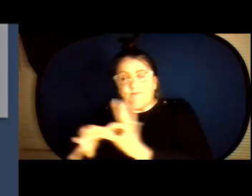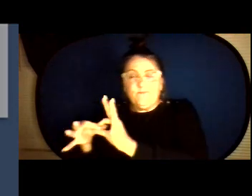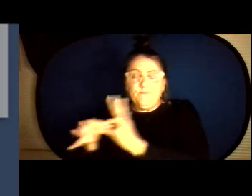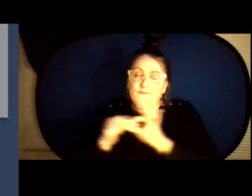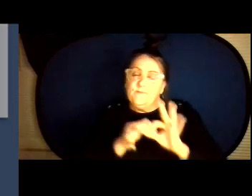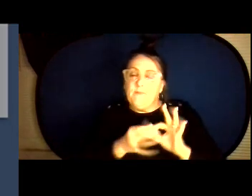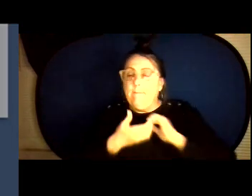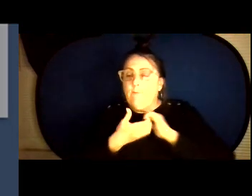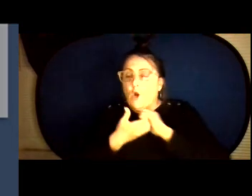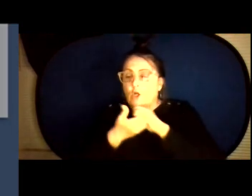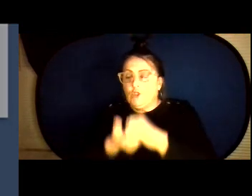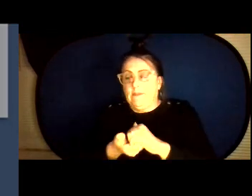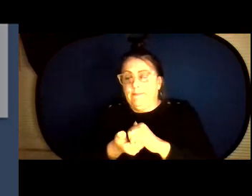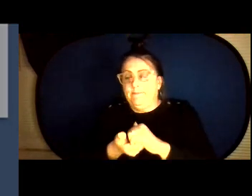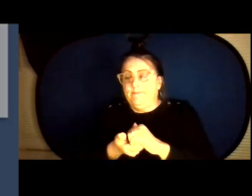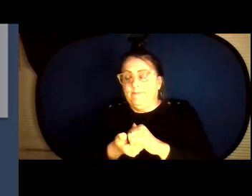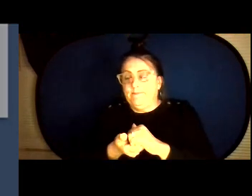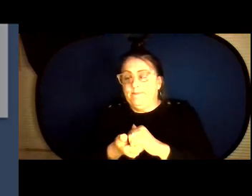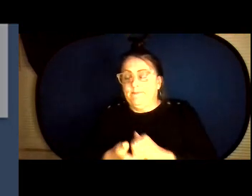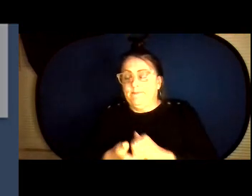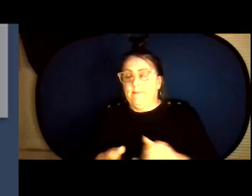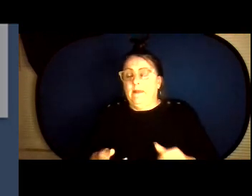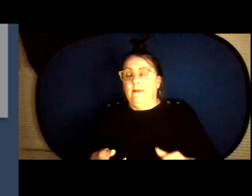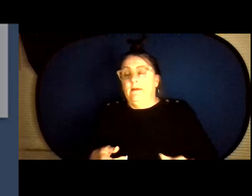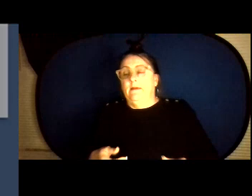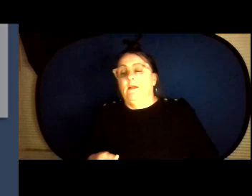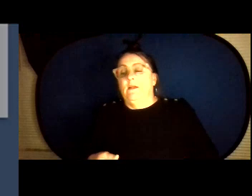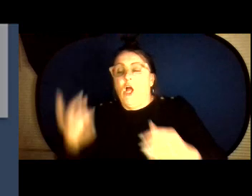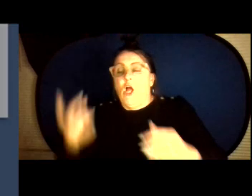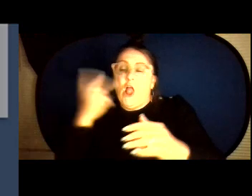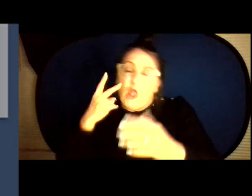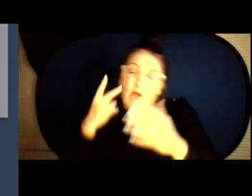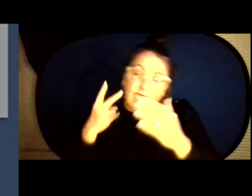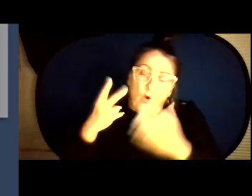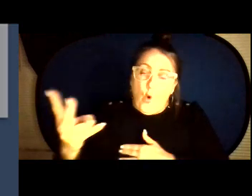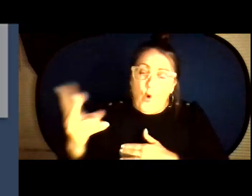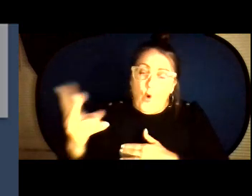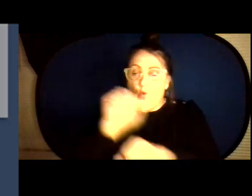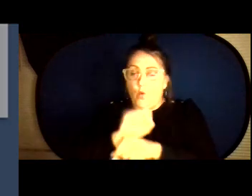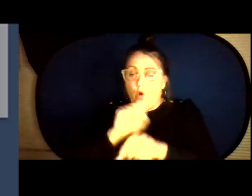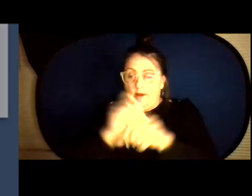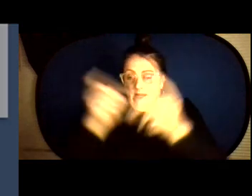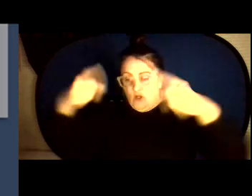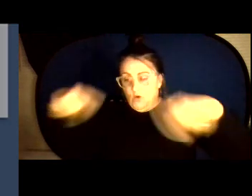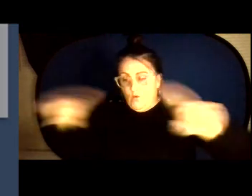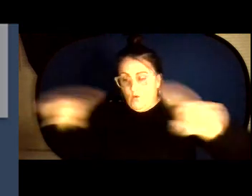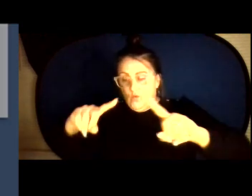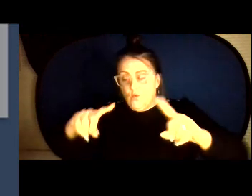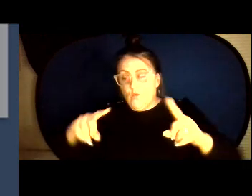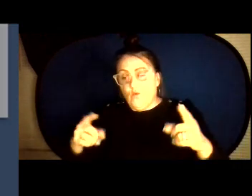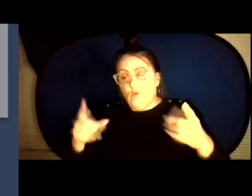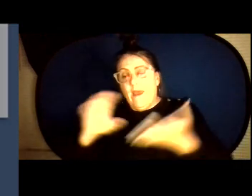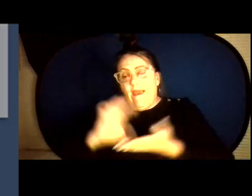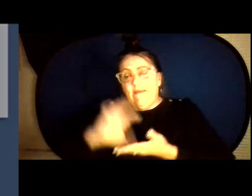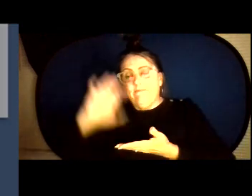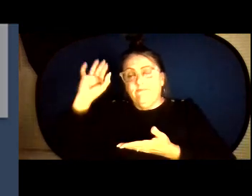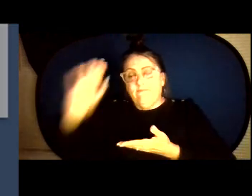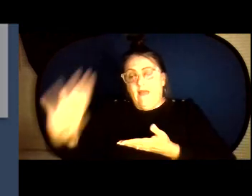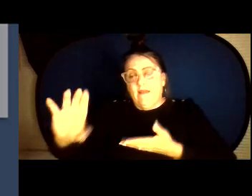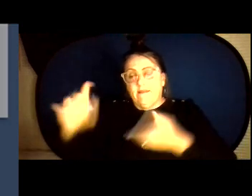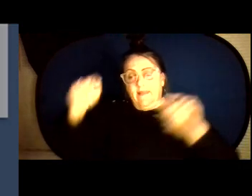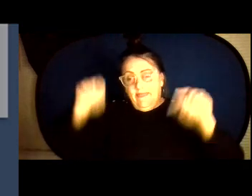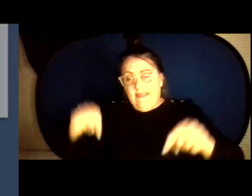partnerships in this space. And so we look forward to working with you and looking at how we invest in these kind